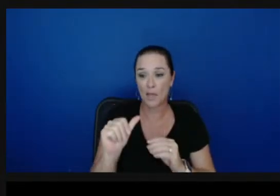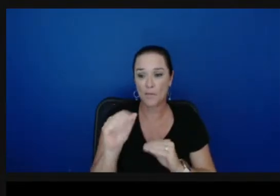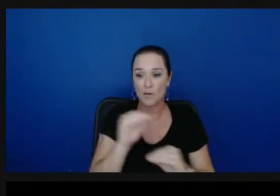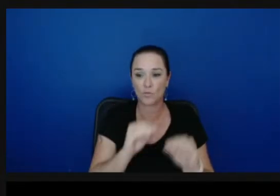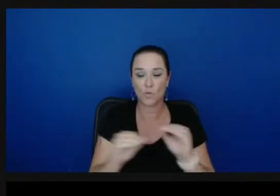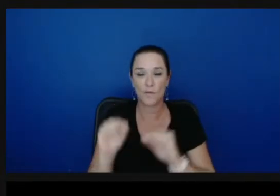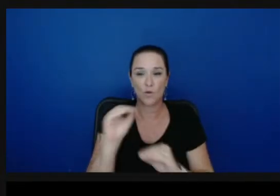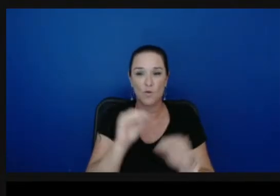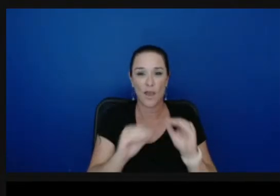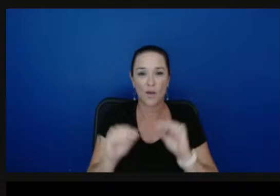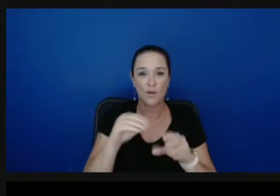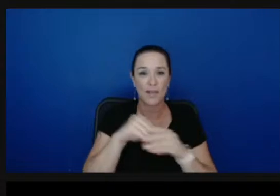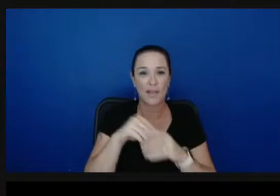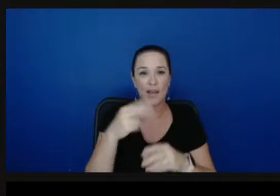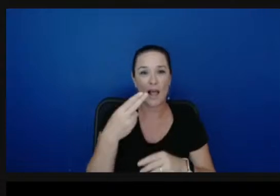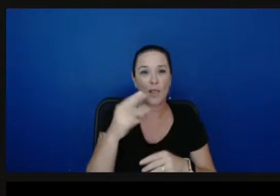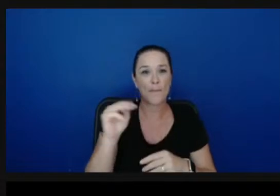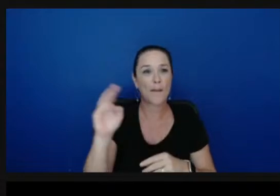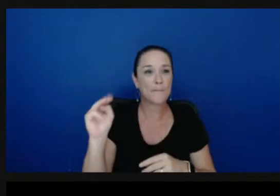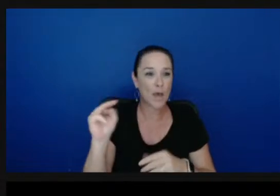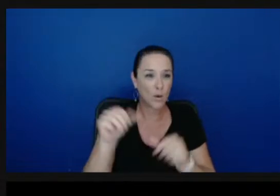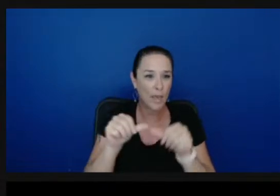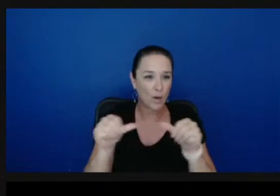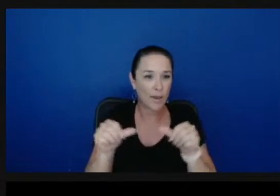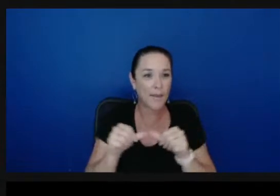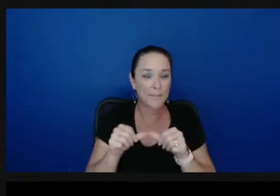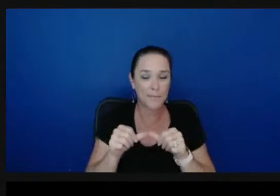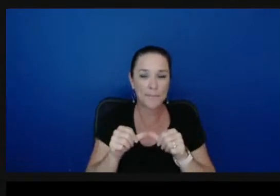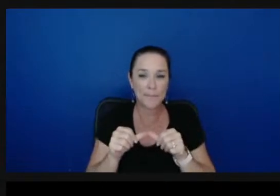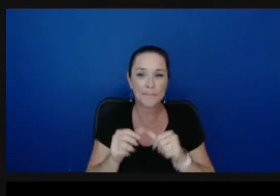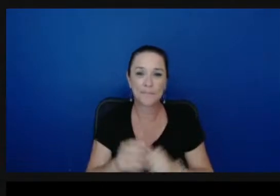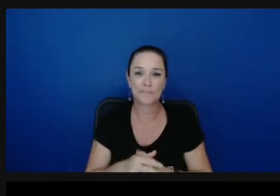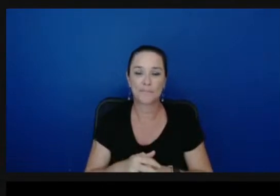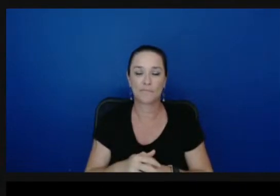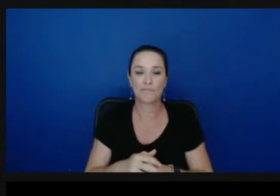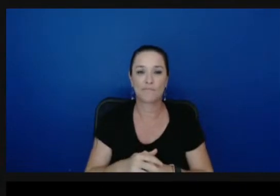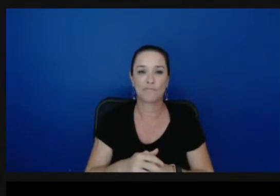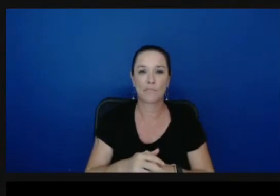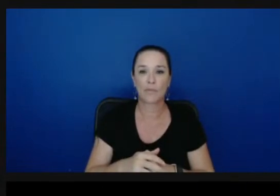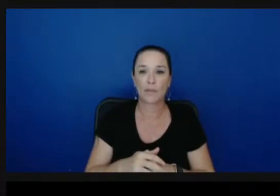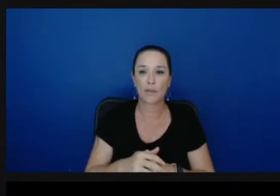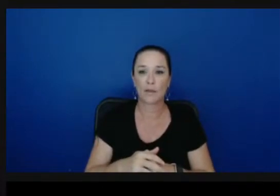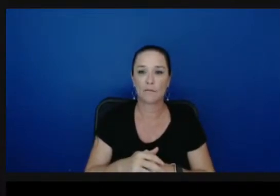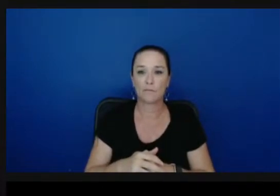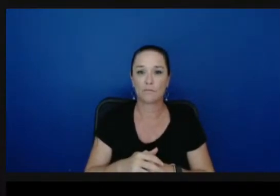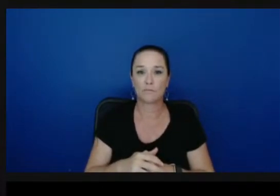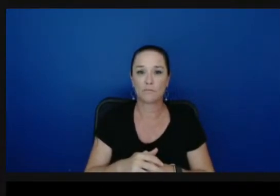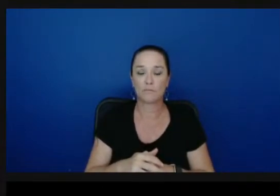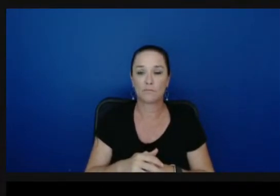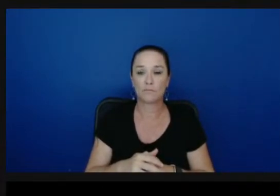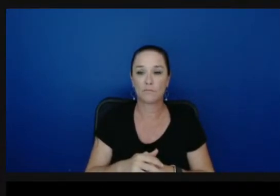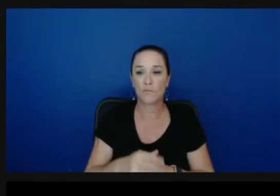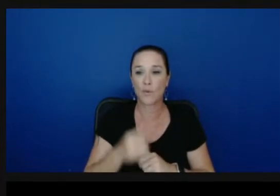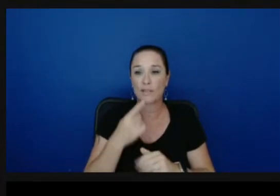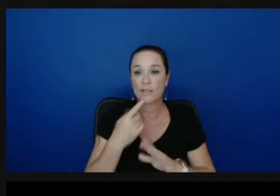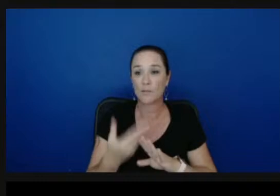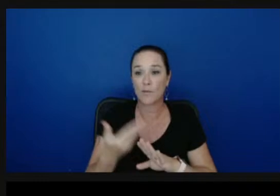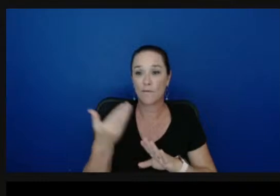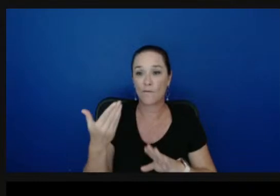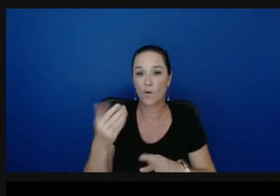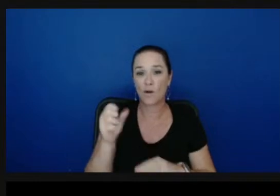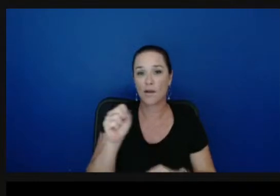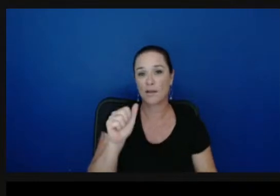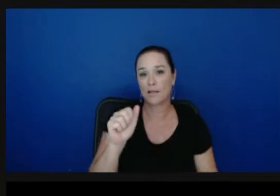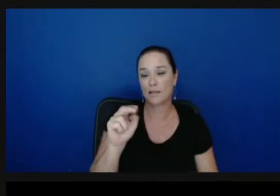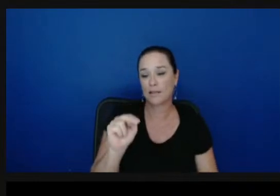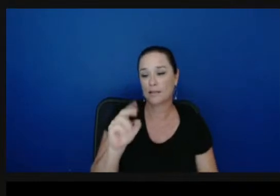area, which this Uwikahuna signal points to. As we pointed out earlier on a sandhill as well, there